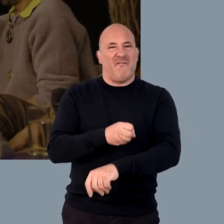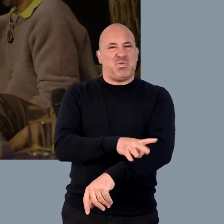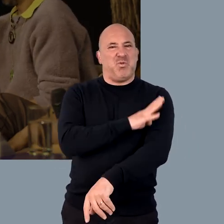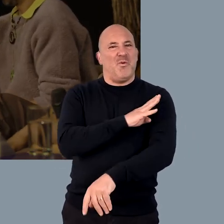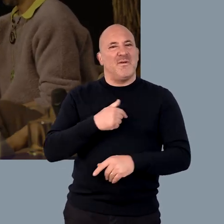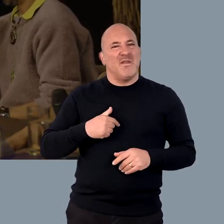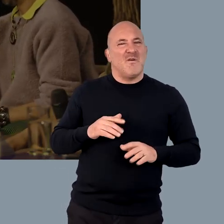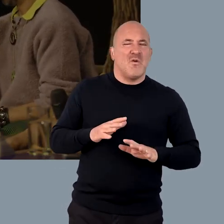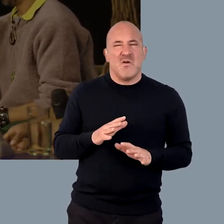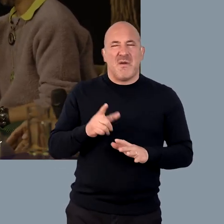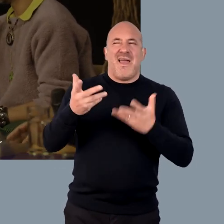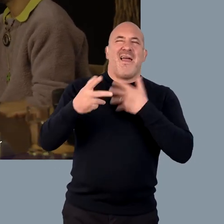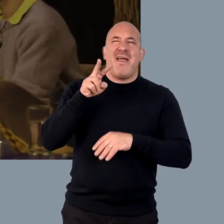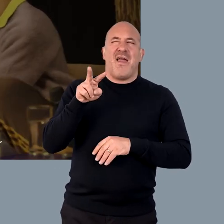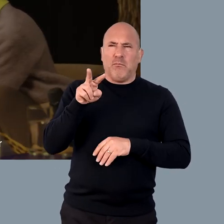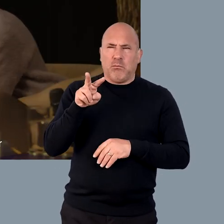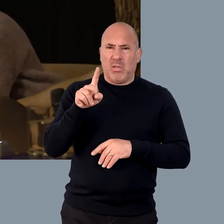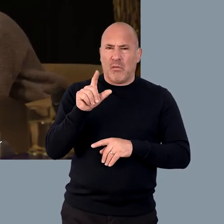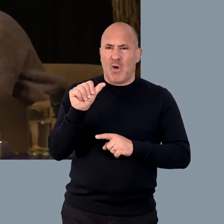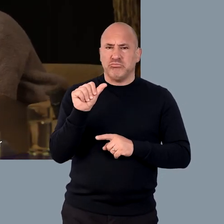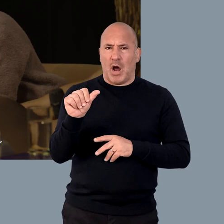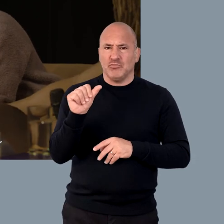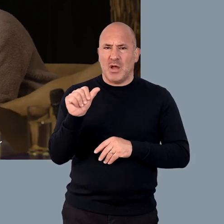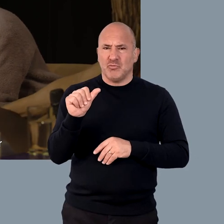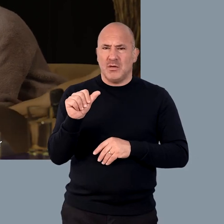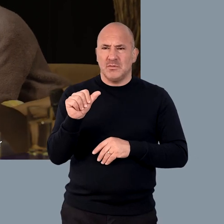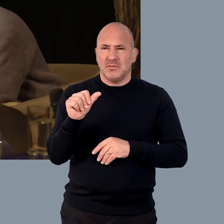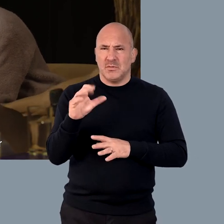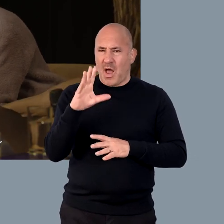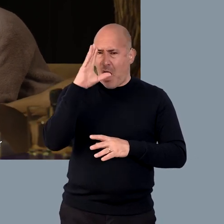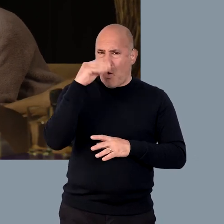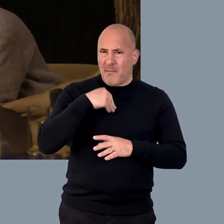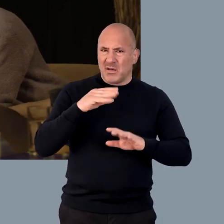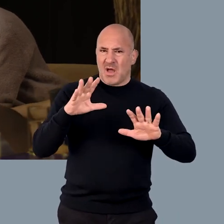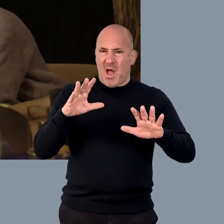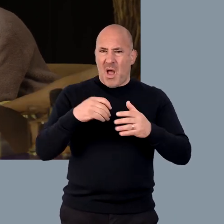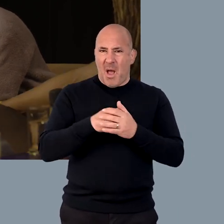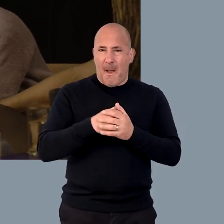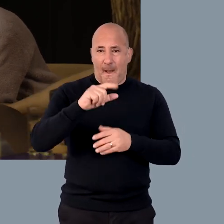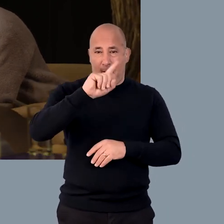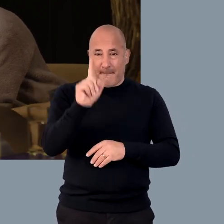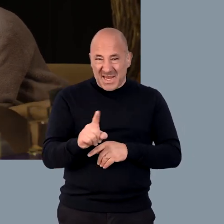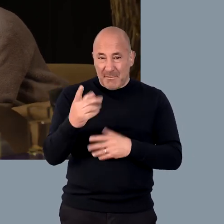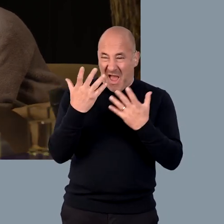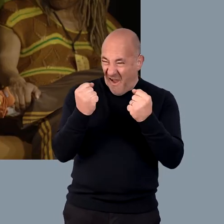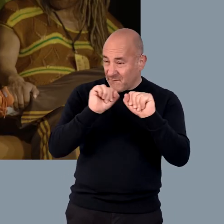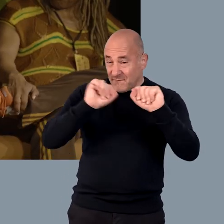little bit my hackles were up a little bit, but actually he was talking some sense There was a good reminder um